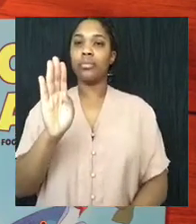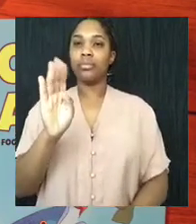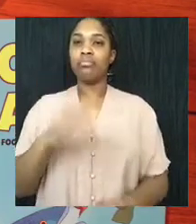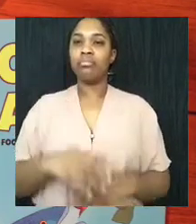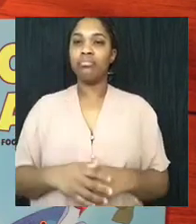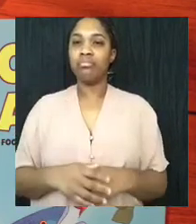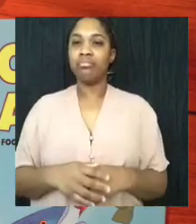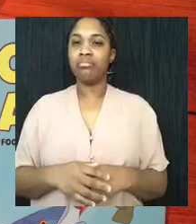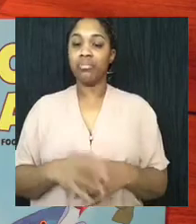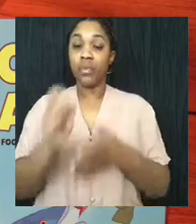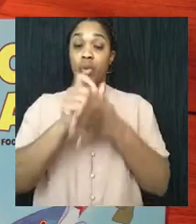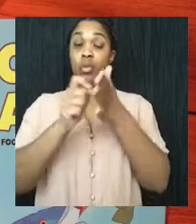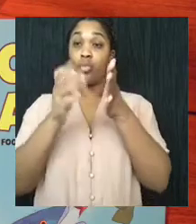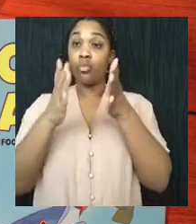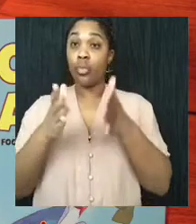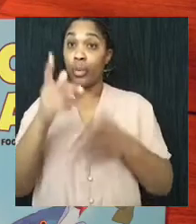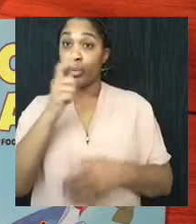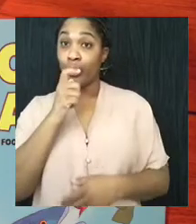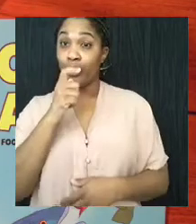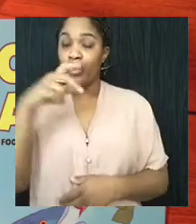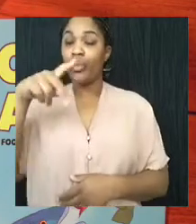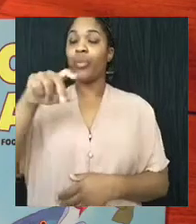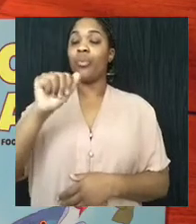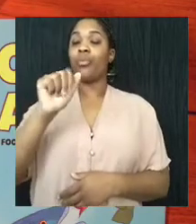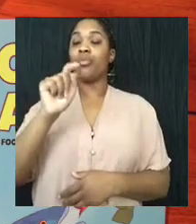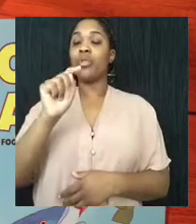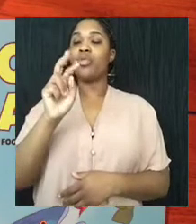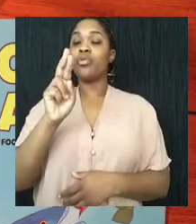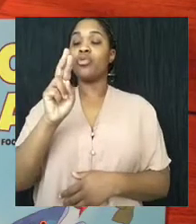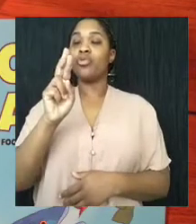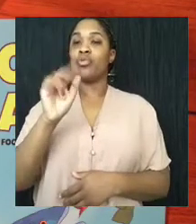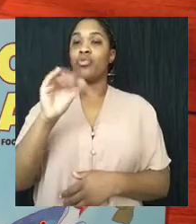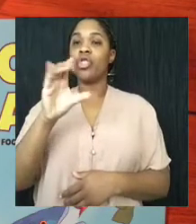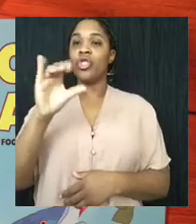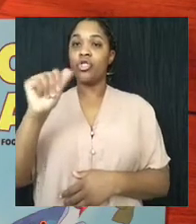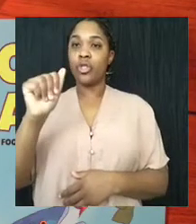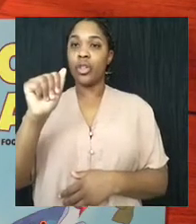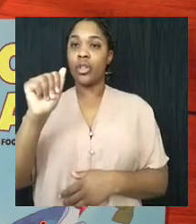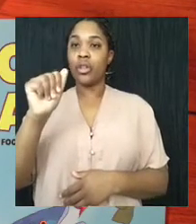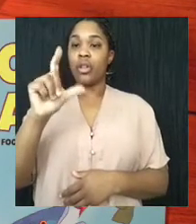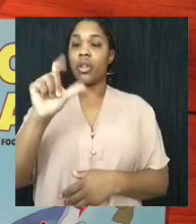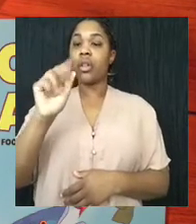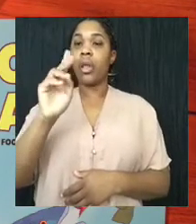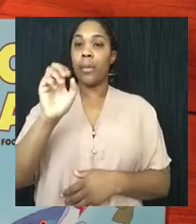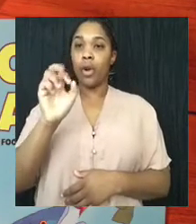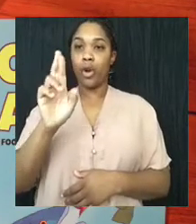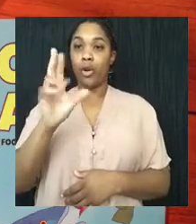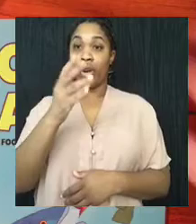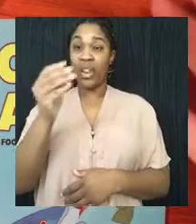By Patricia Lauber. Illustrated by Holly Keller.